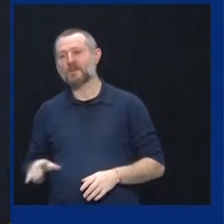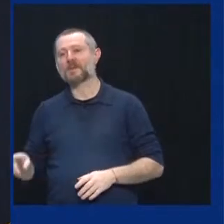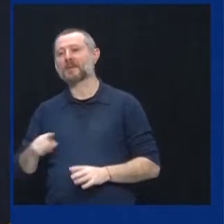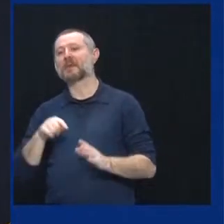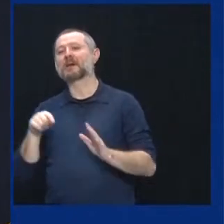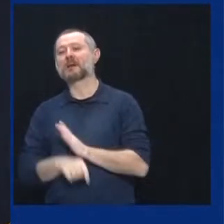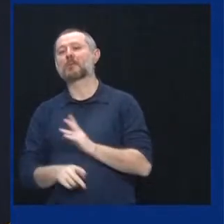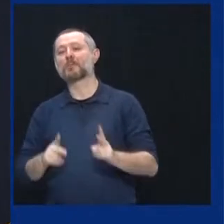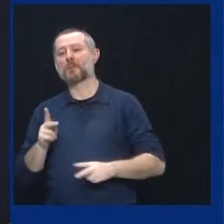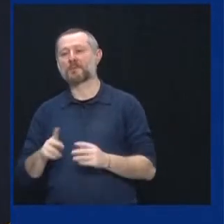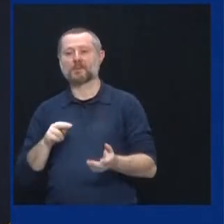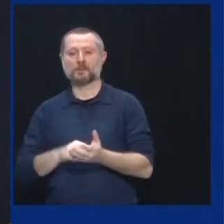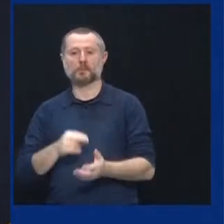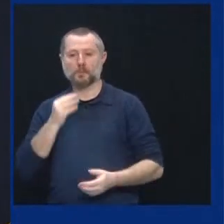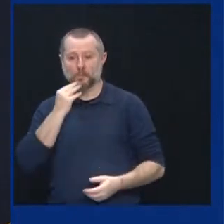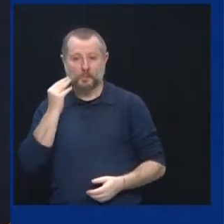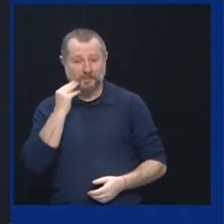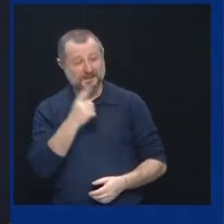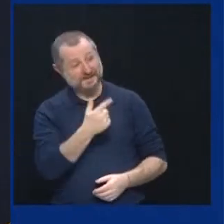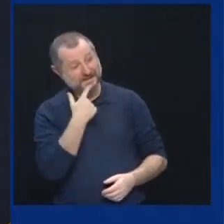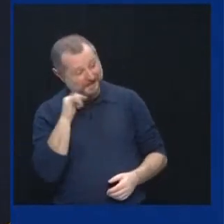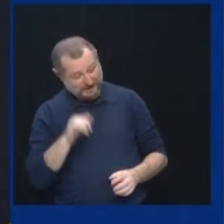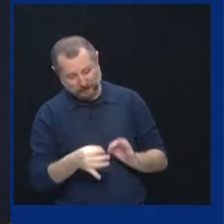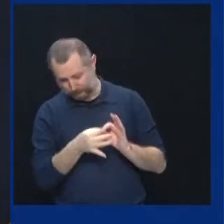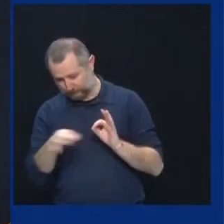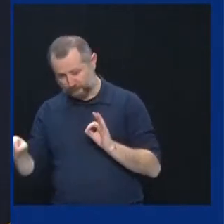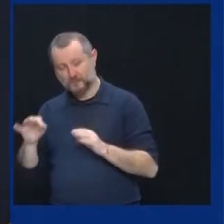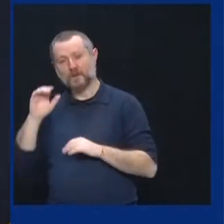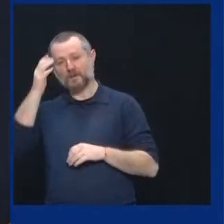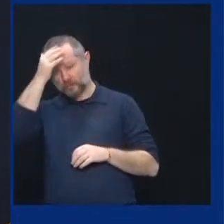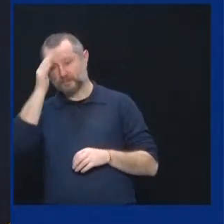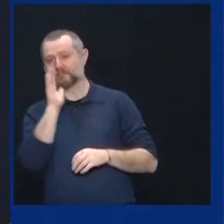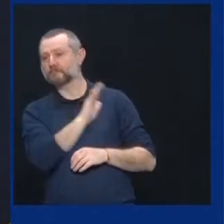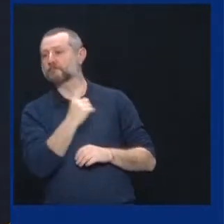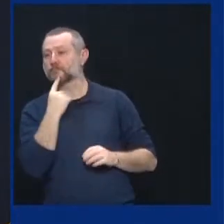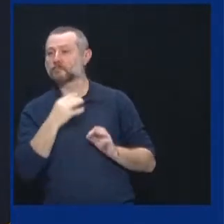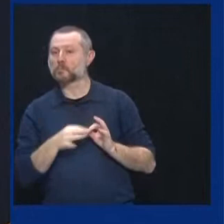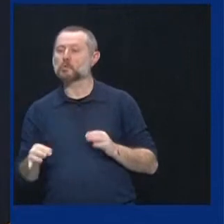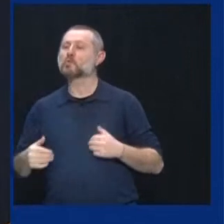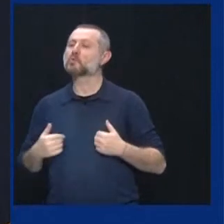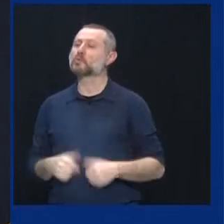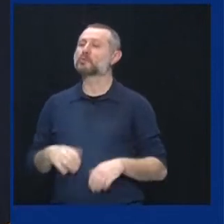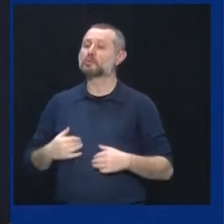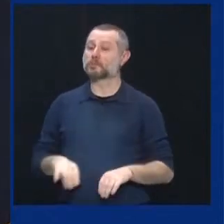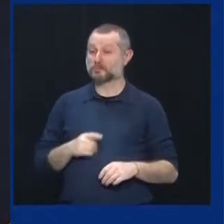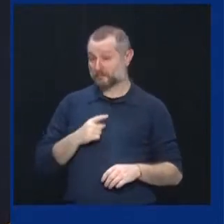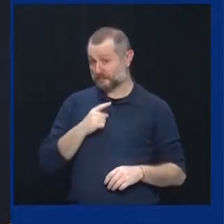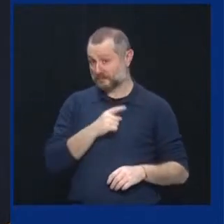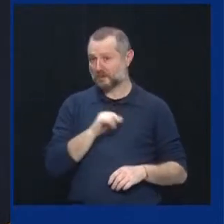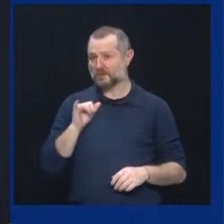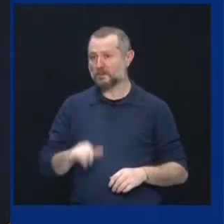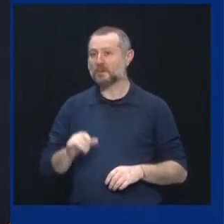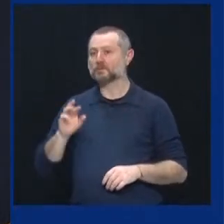nursing homes. Remember, that was a national Republican